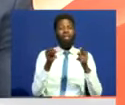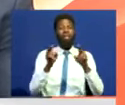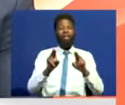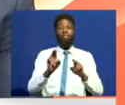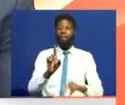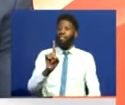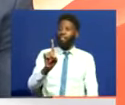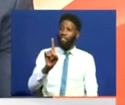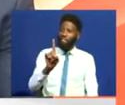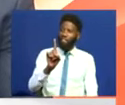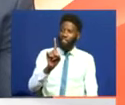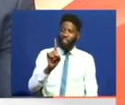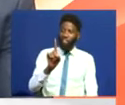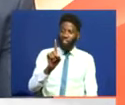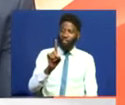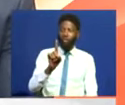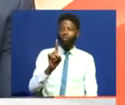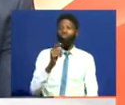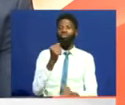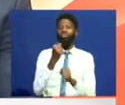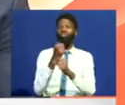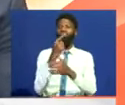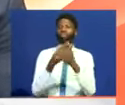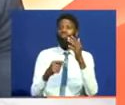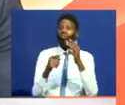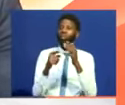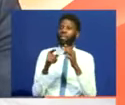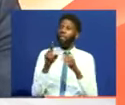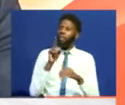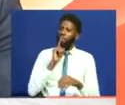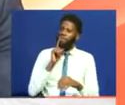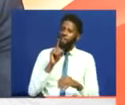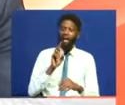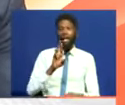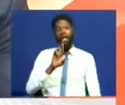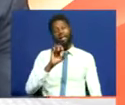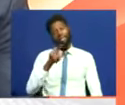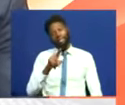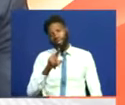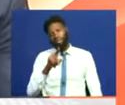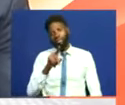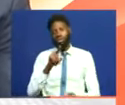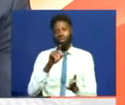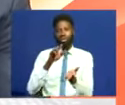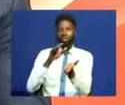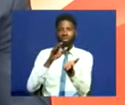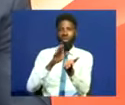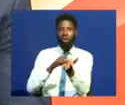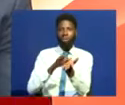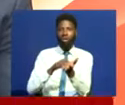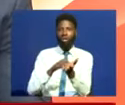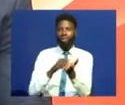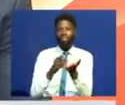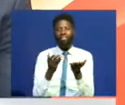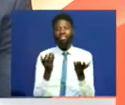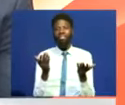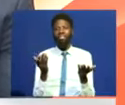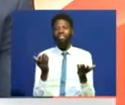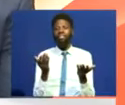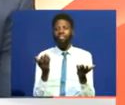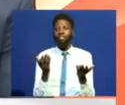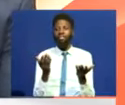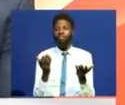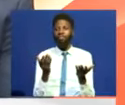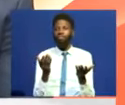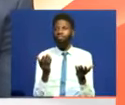to victim blame. Mm-hmm. You write, rest in peace, the next comment. In fact, if you were even to highlight the comments, you would